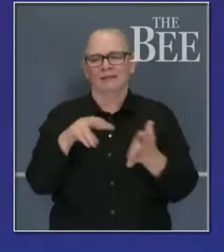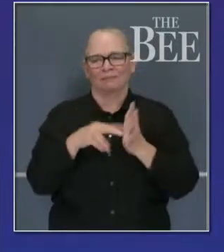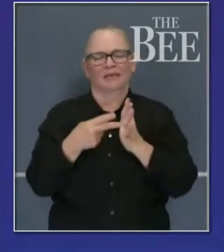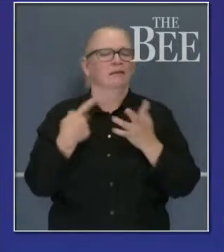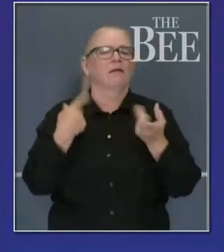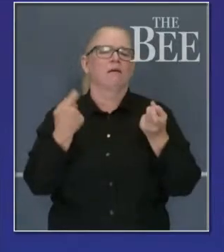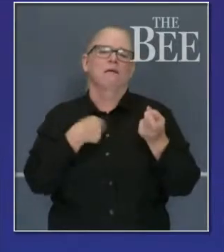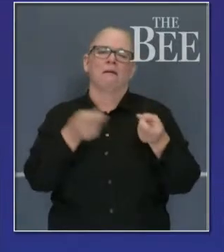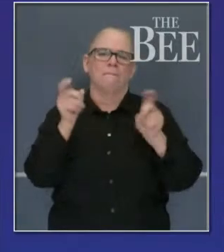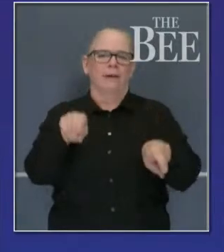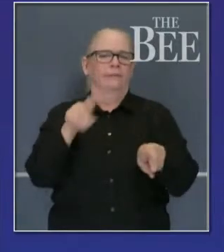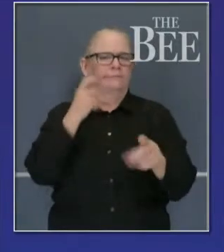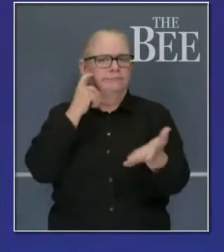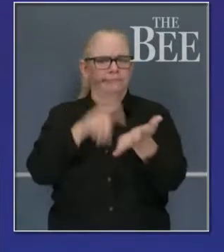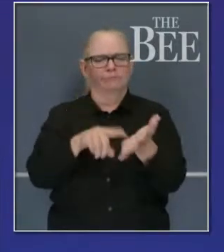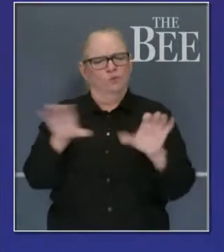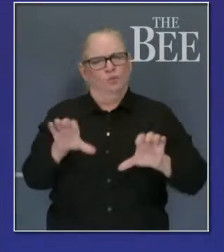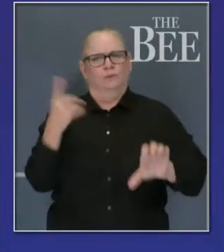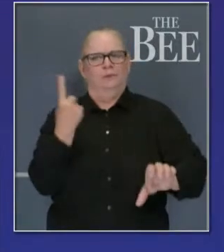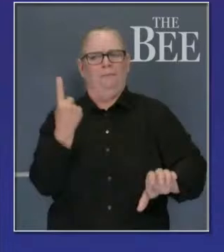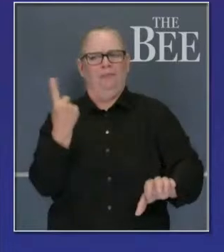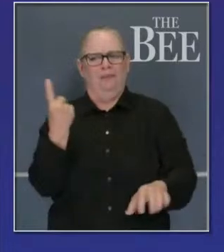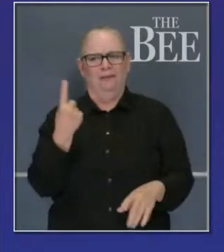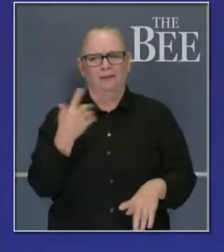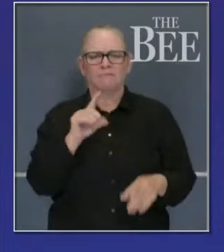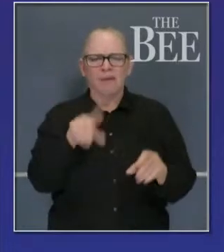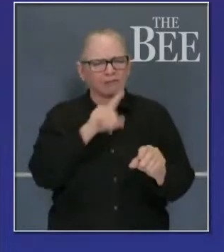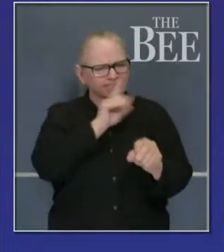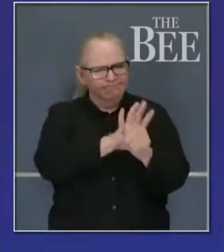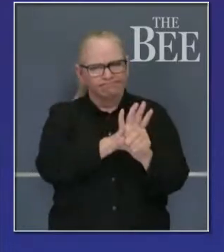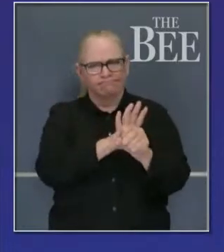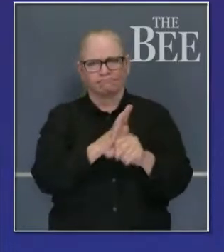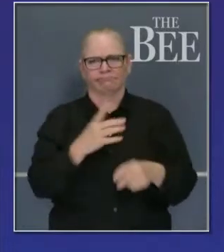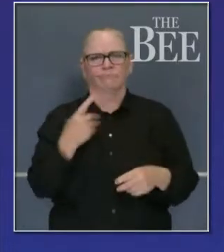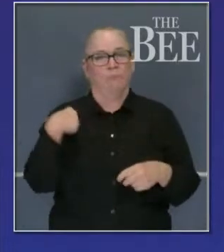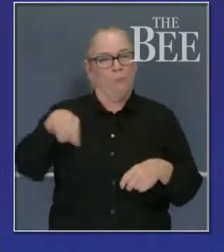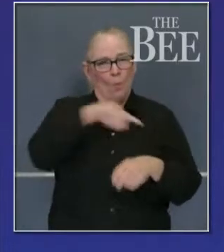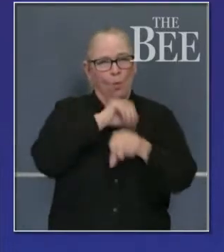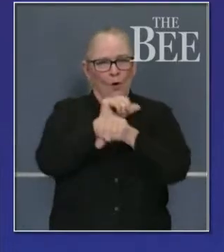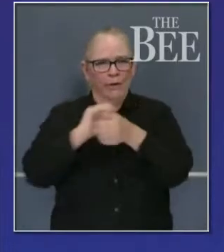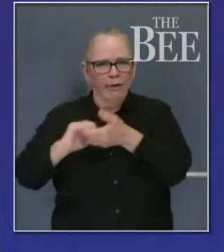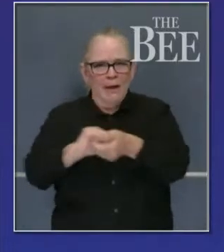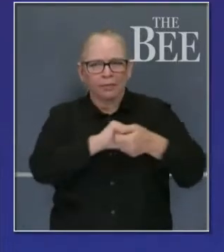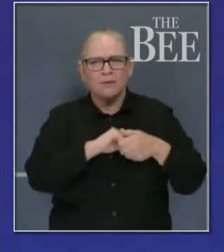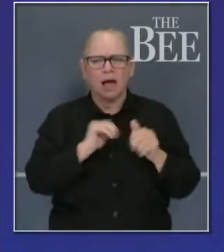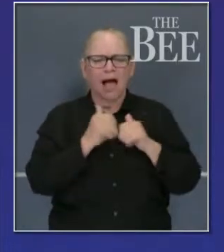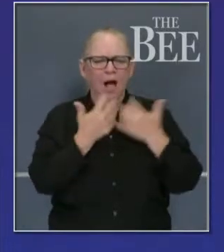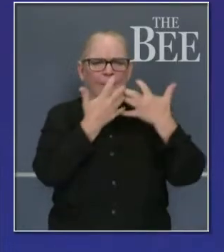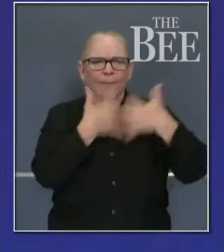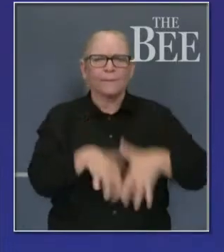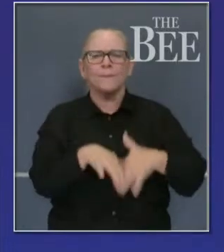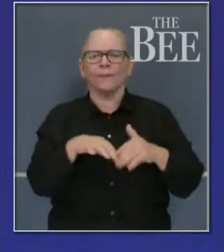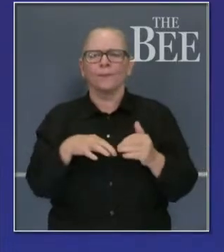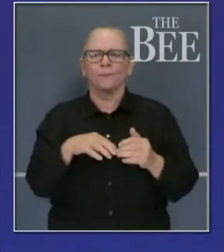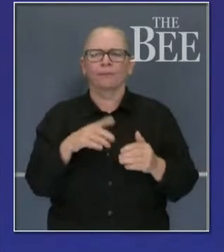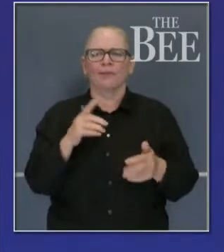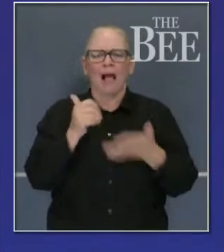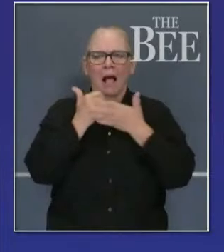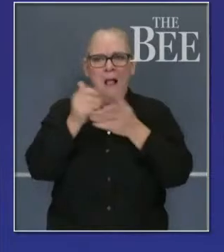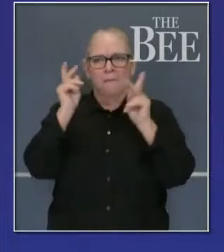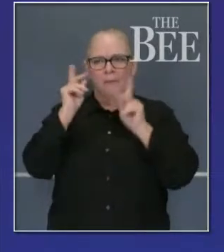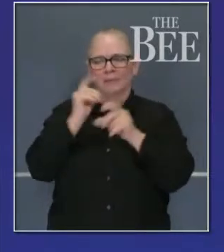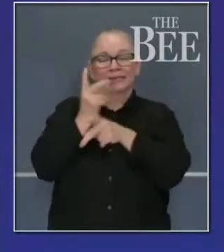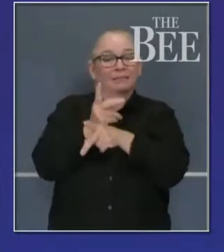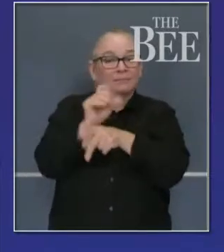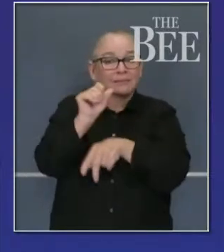less ideological, and more committed to the collective cause of organizing strategies to keep people safe and